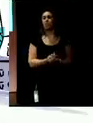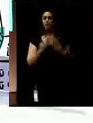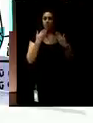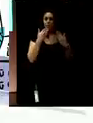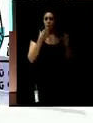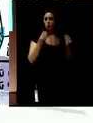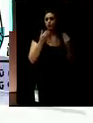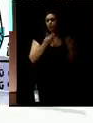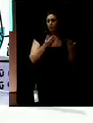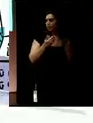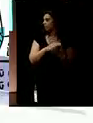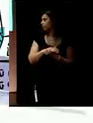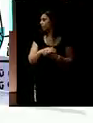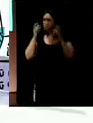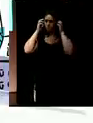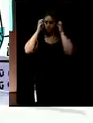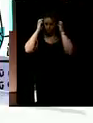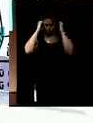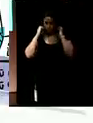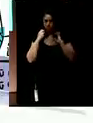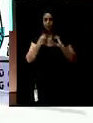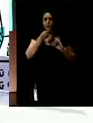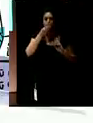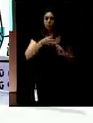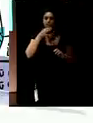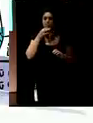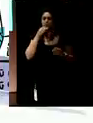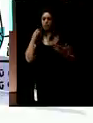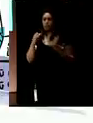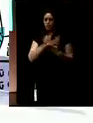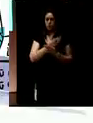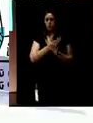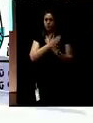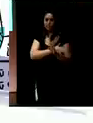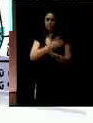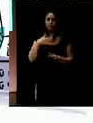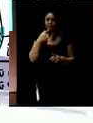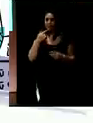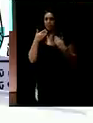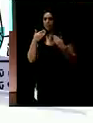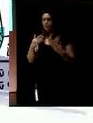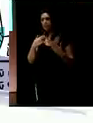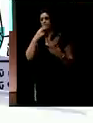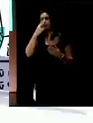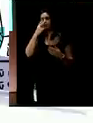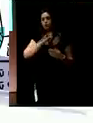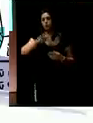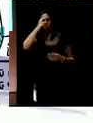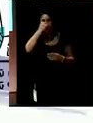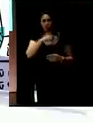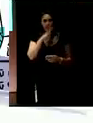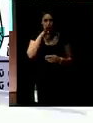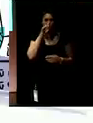Muchas gracias. Thank you. Good evening, everybody. Before starting, I would like to thank ONCE